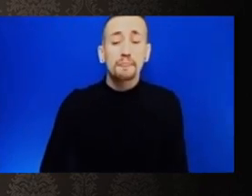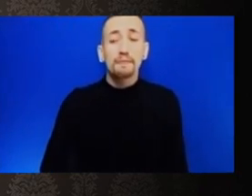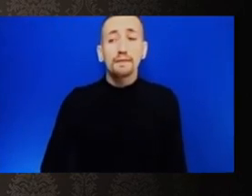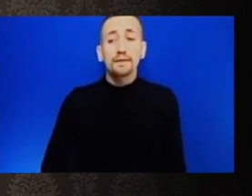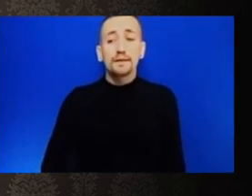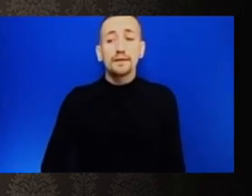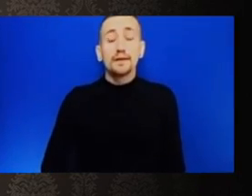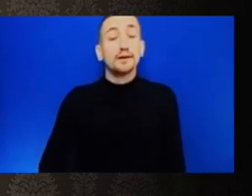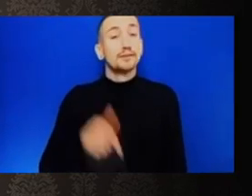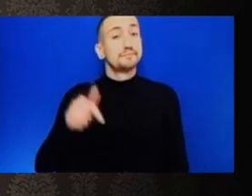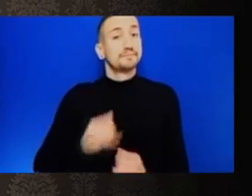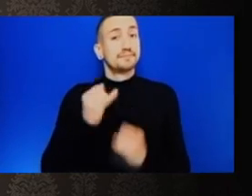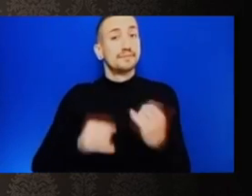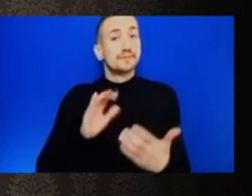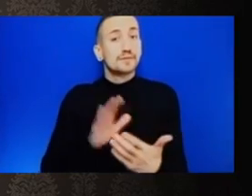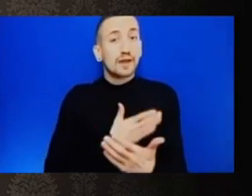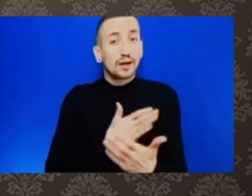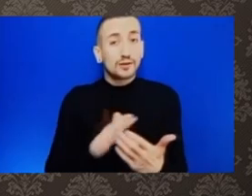Thank you.